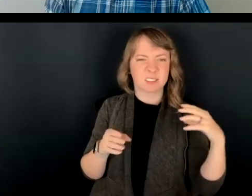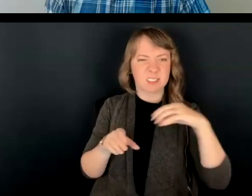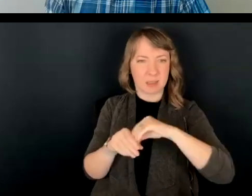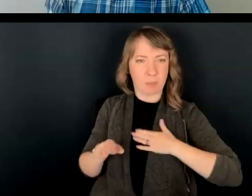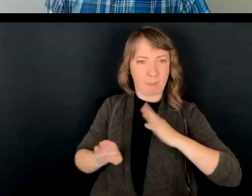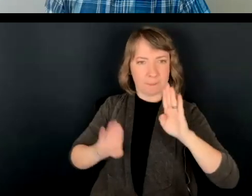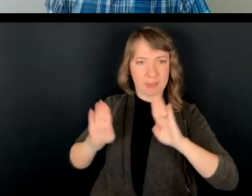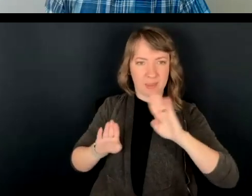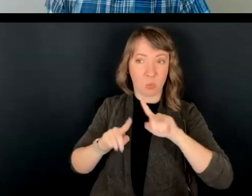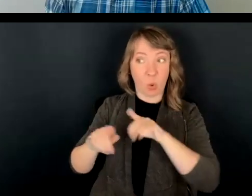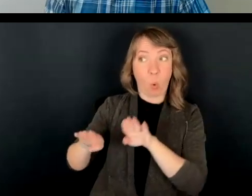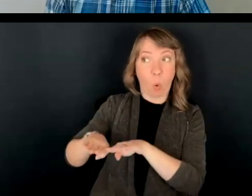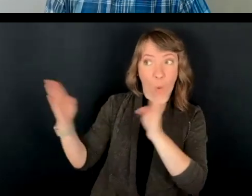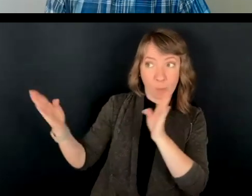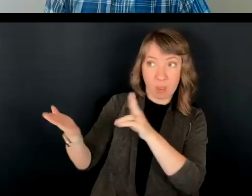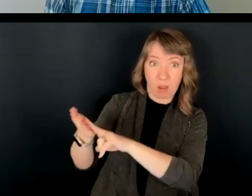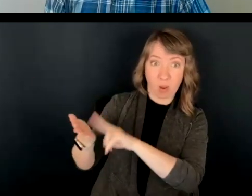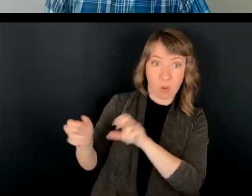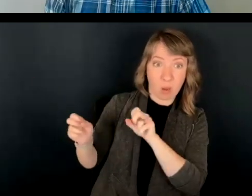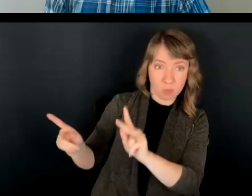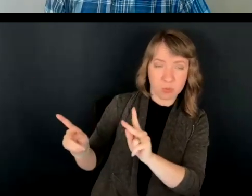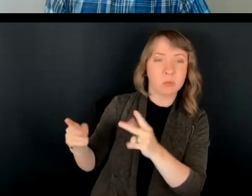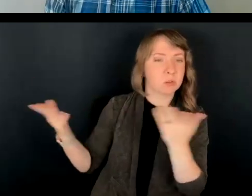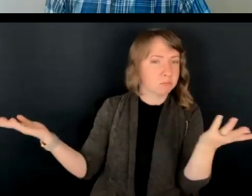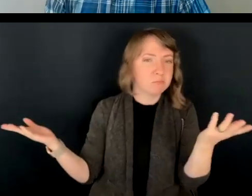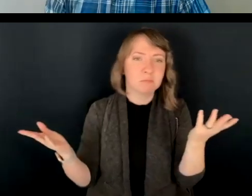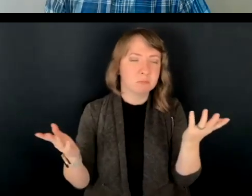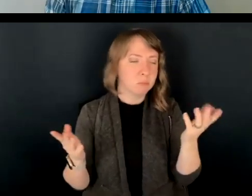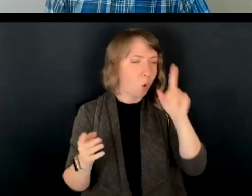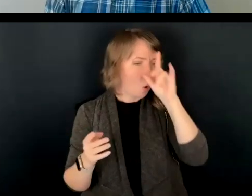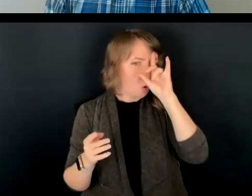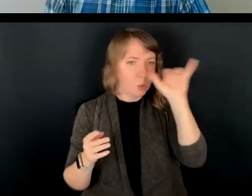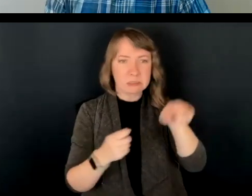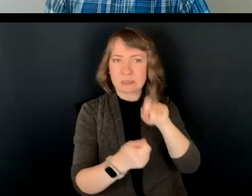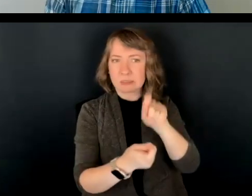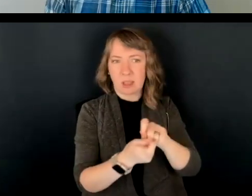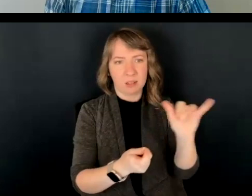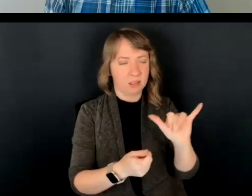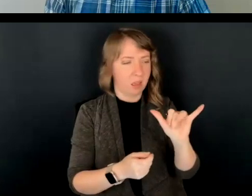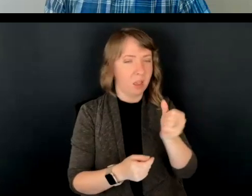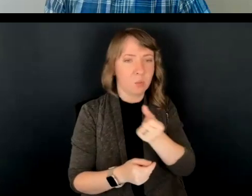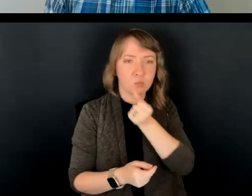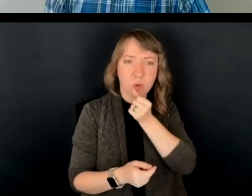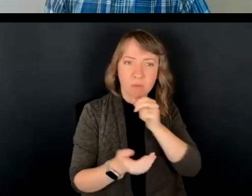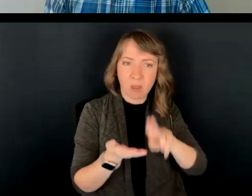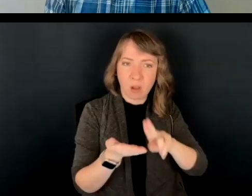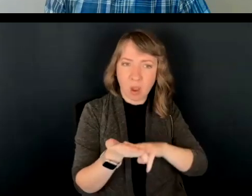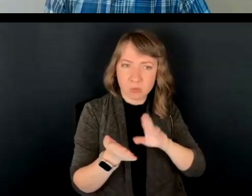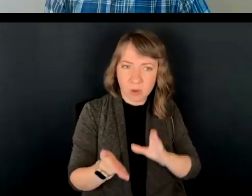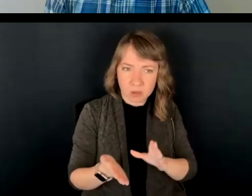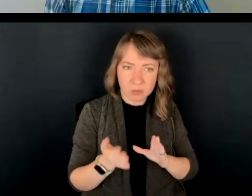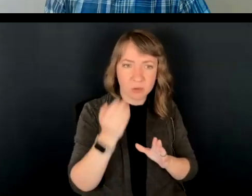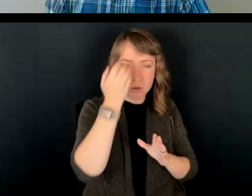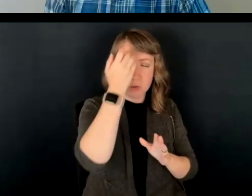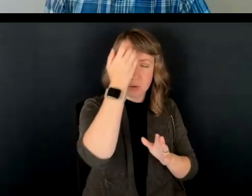contract opportunities come up. You'll be treated just like a private contractor. And so the relationship with the forest on the